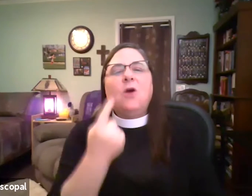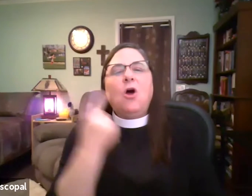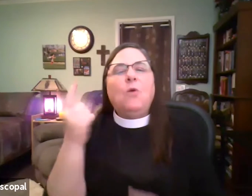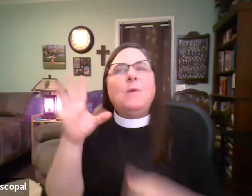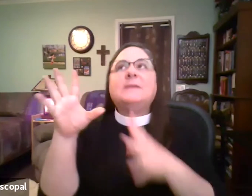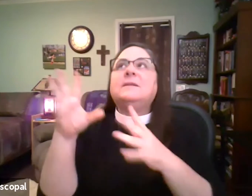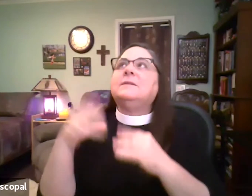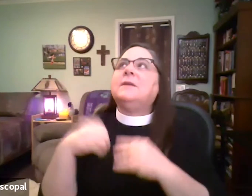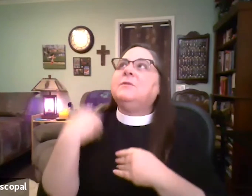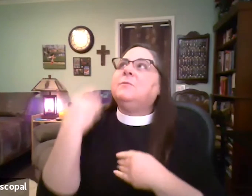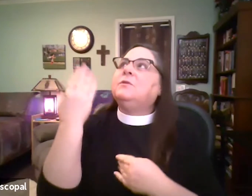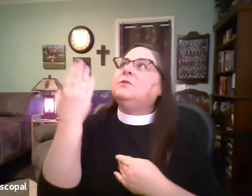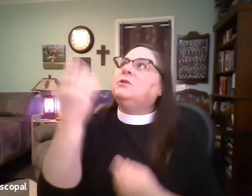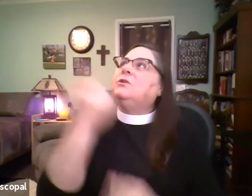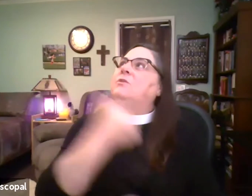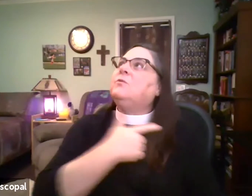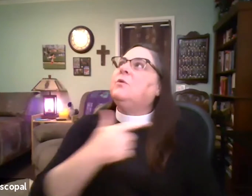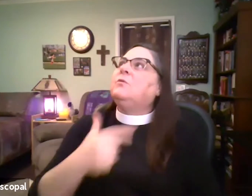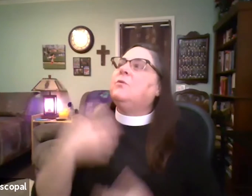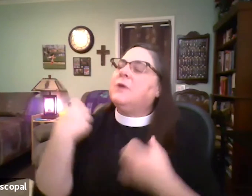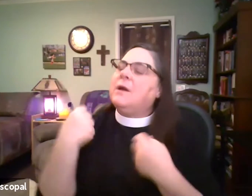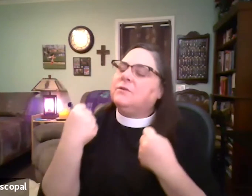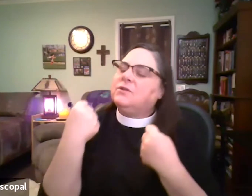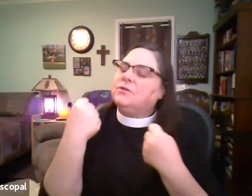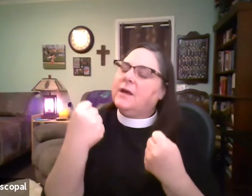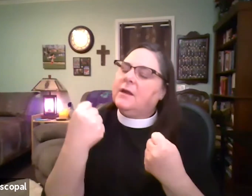be always acceptable to you, O